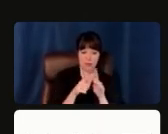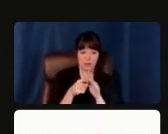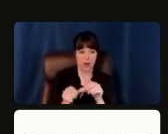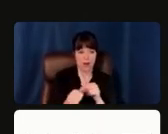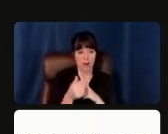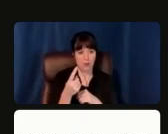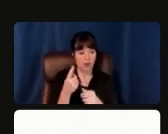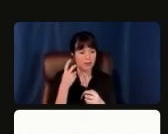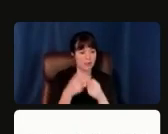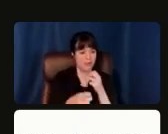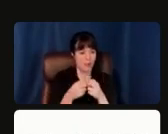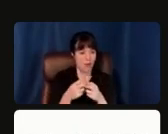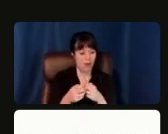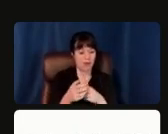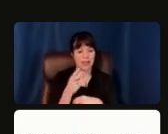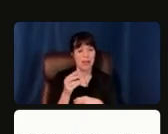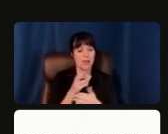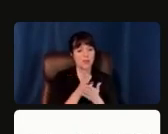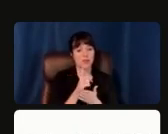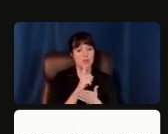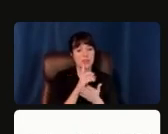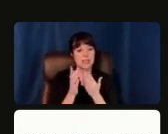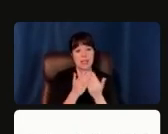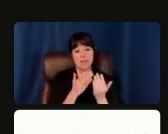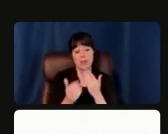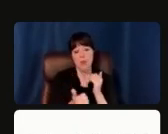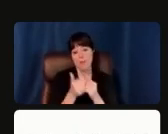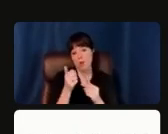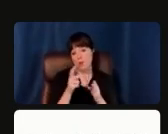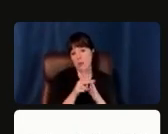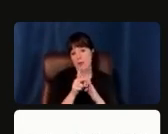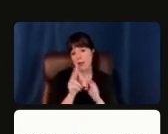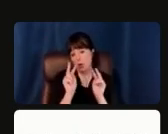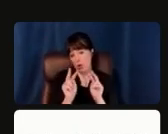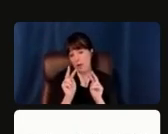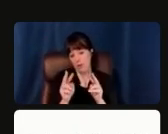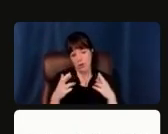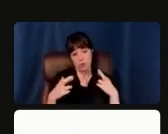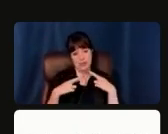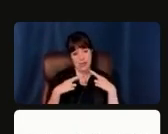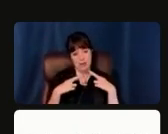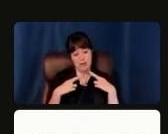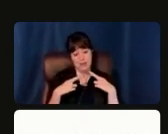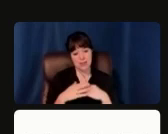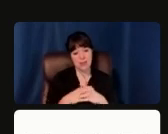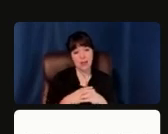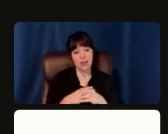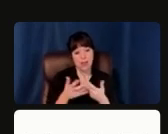difficult. And the truth is, even though most professionals look forward to retirement,